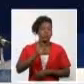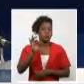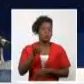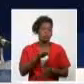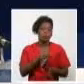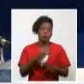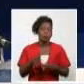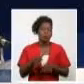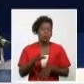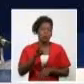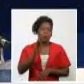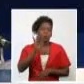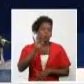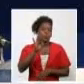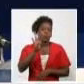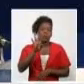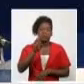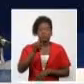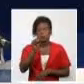is